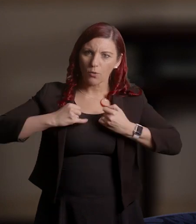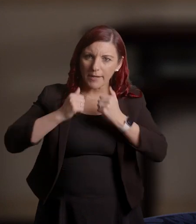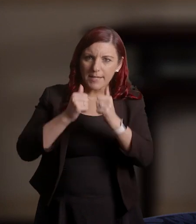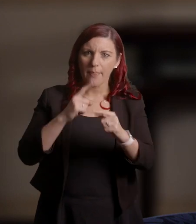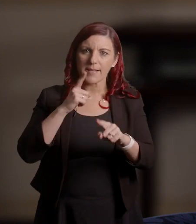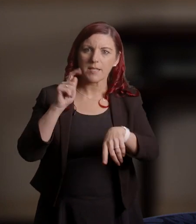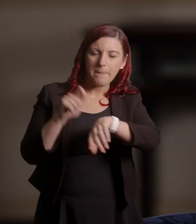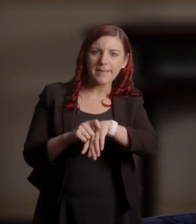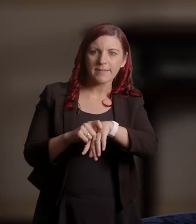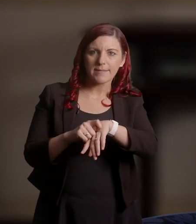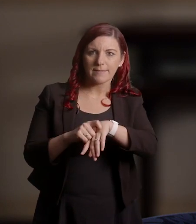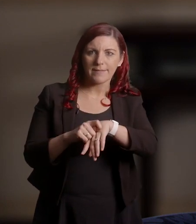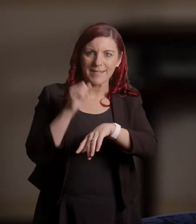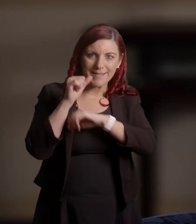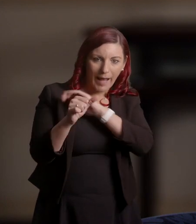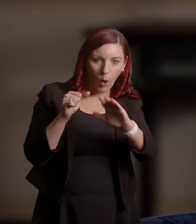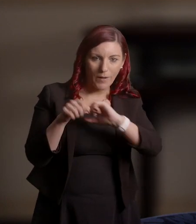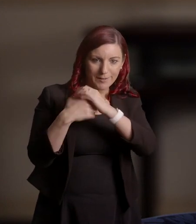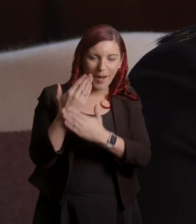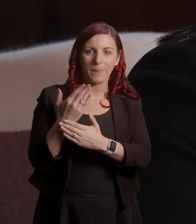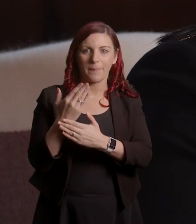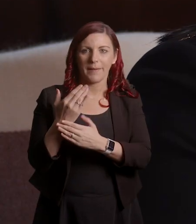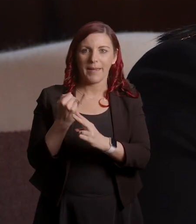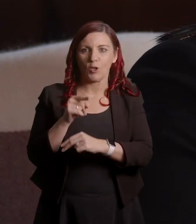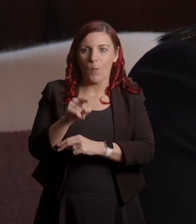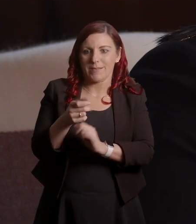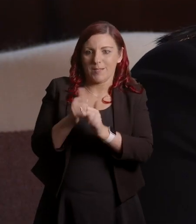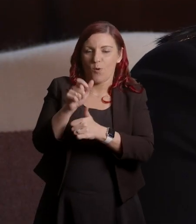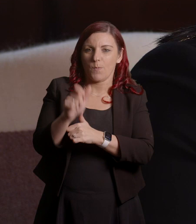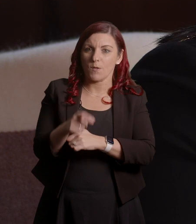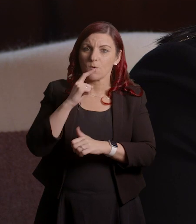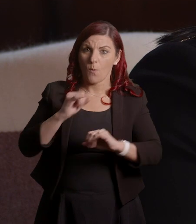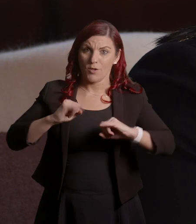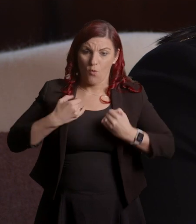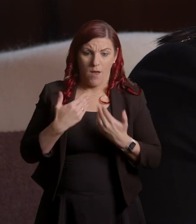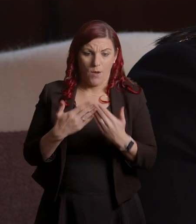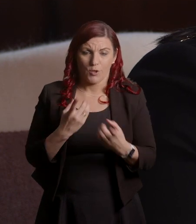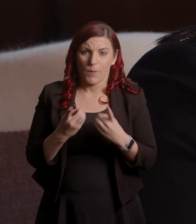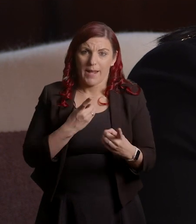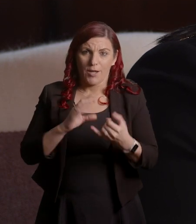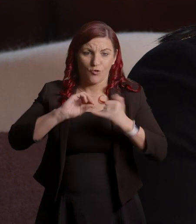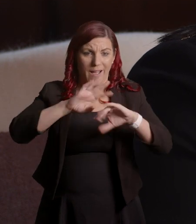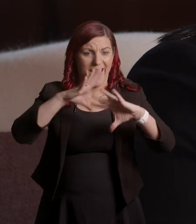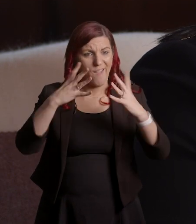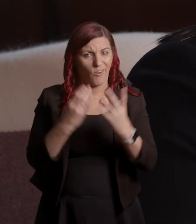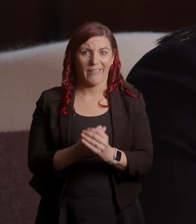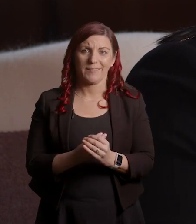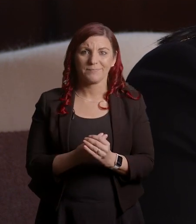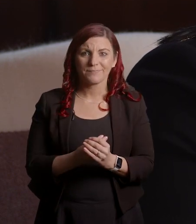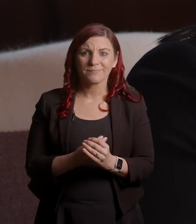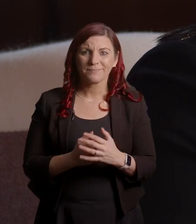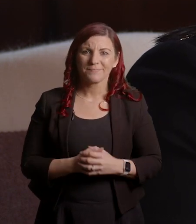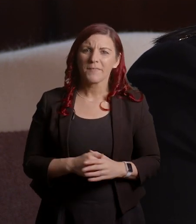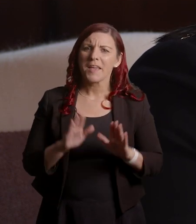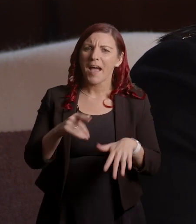and that's when the best will come out in you or a sports person. So enjoy what you're doing, and yeah, try